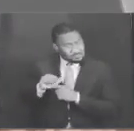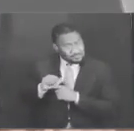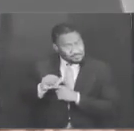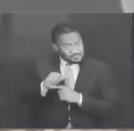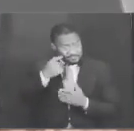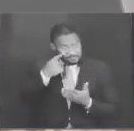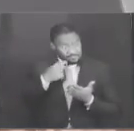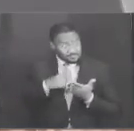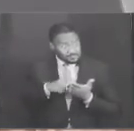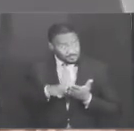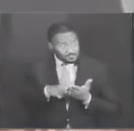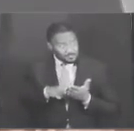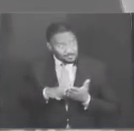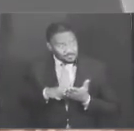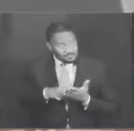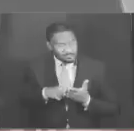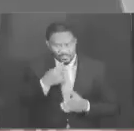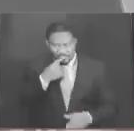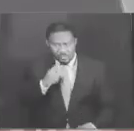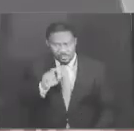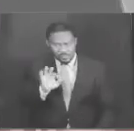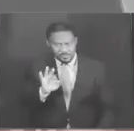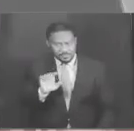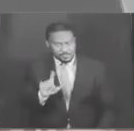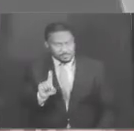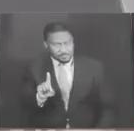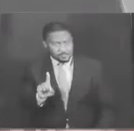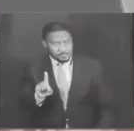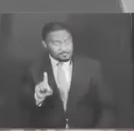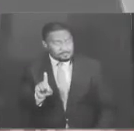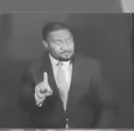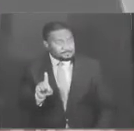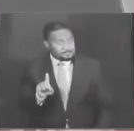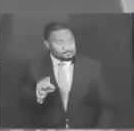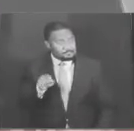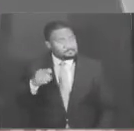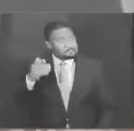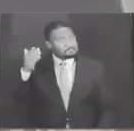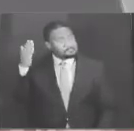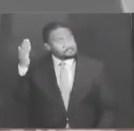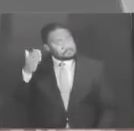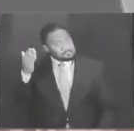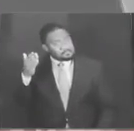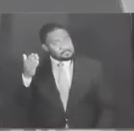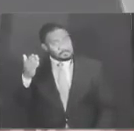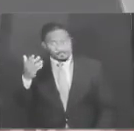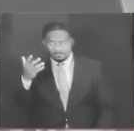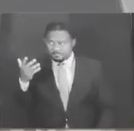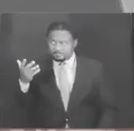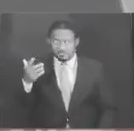at Order 91, Order 91 is on statement by the Speaker